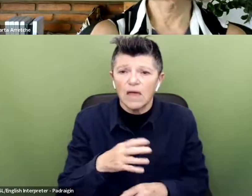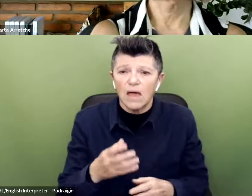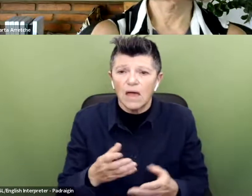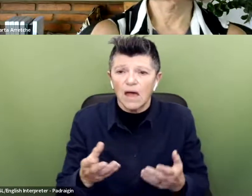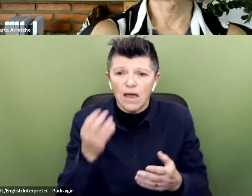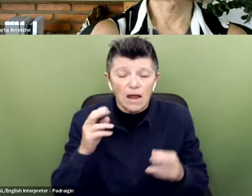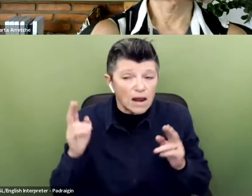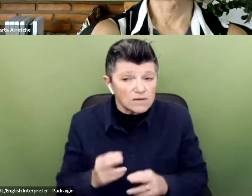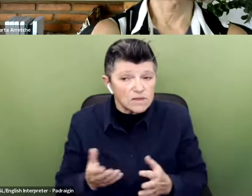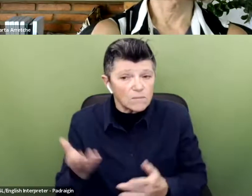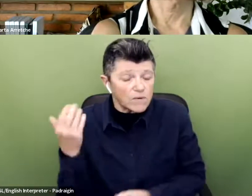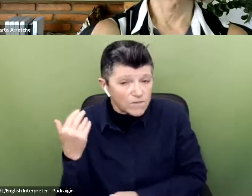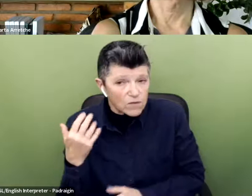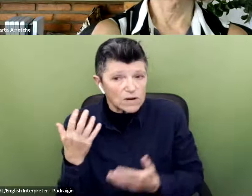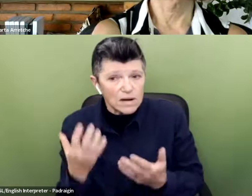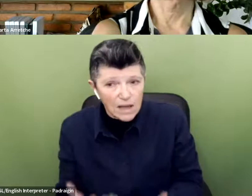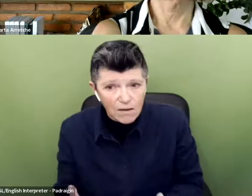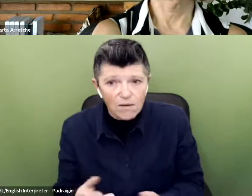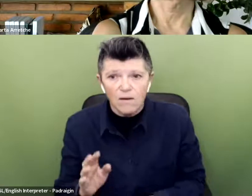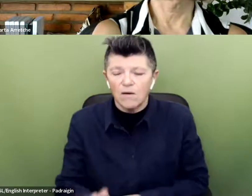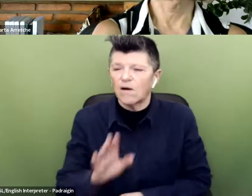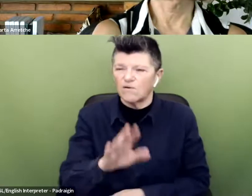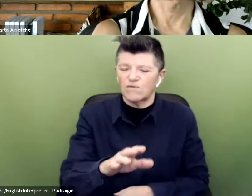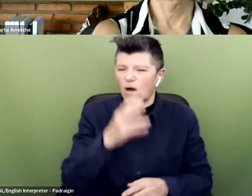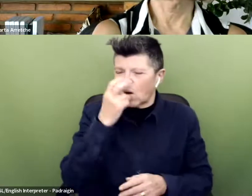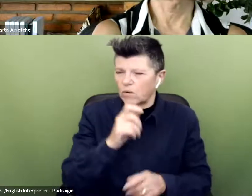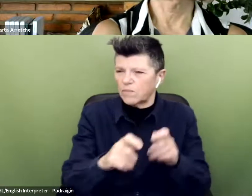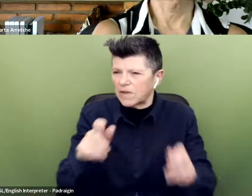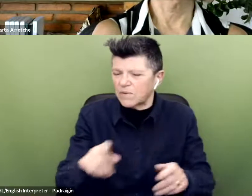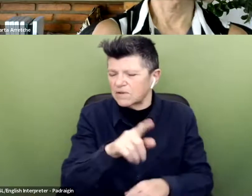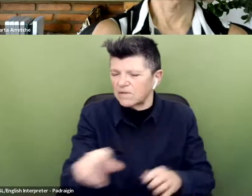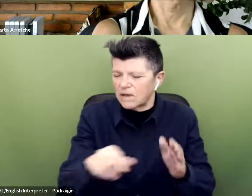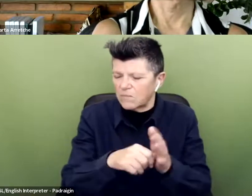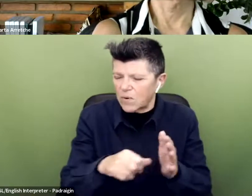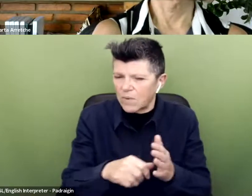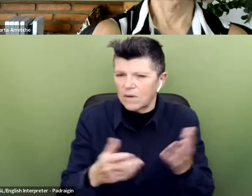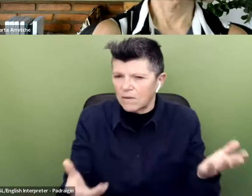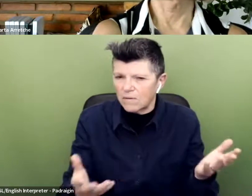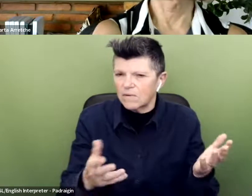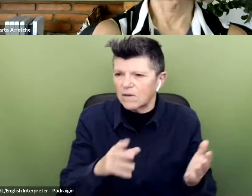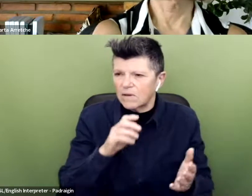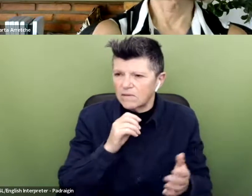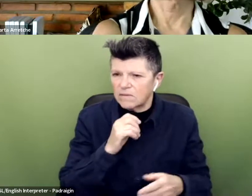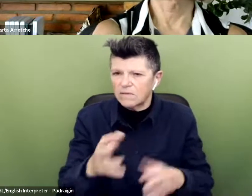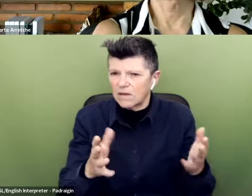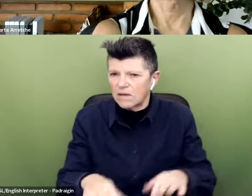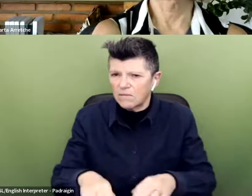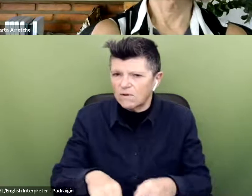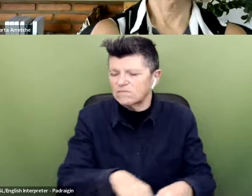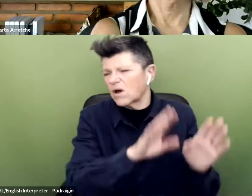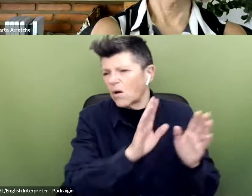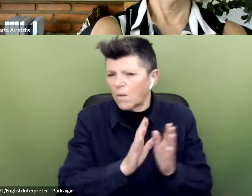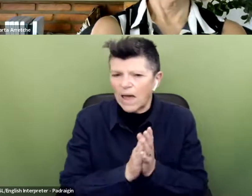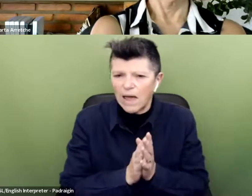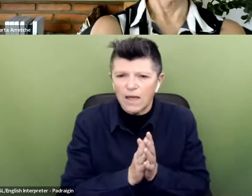but I used to hear it a lot. Well, it's a problem of old people, and what happens to old people is they will go away at a certain point as they get even older